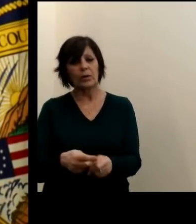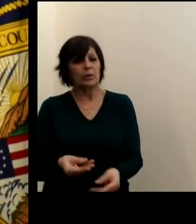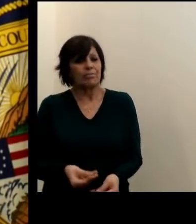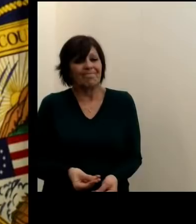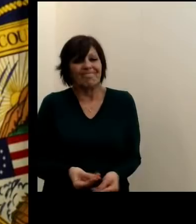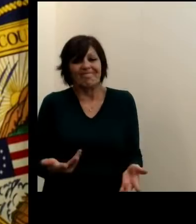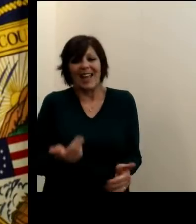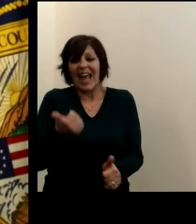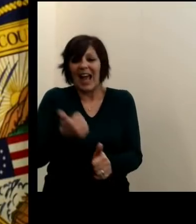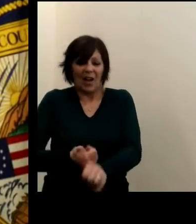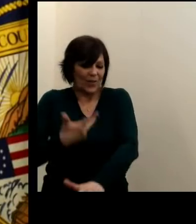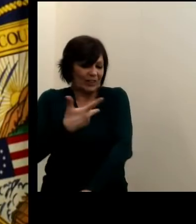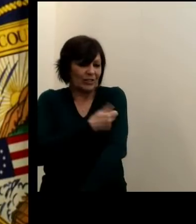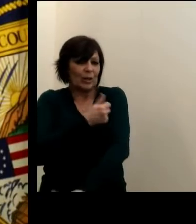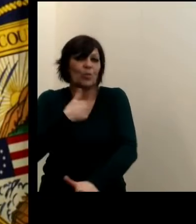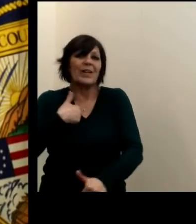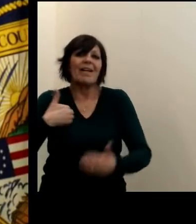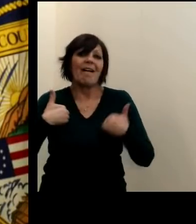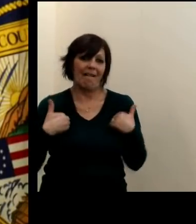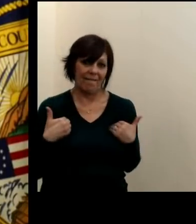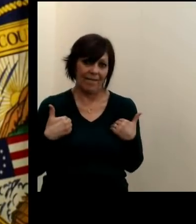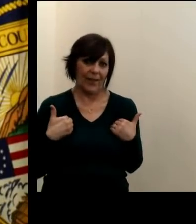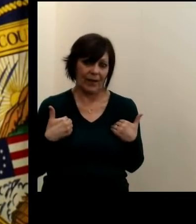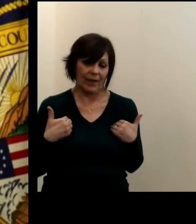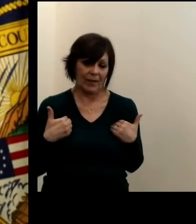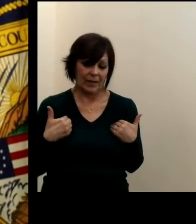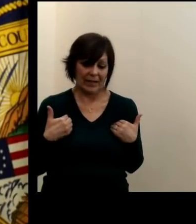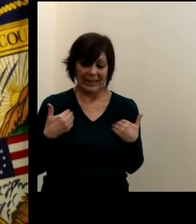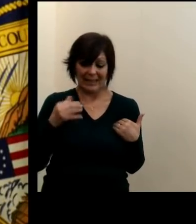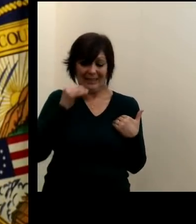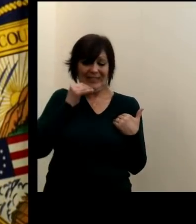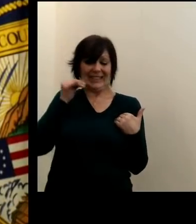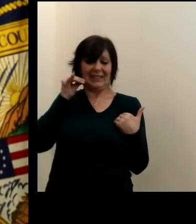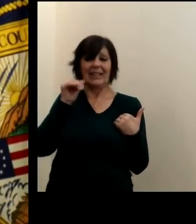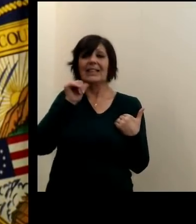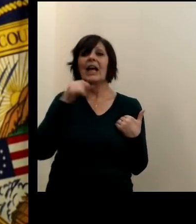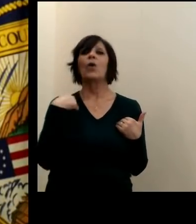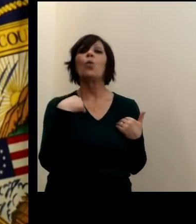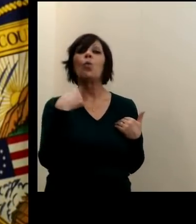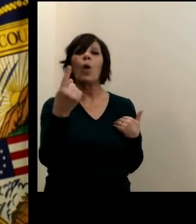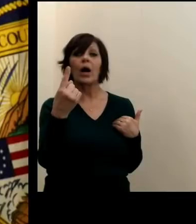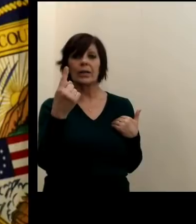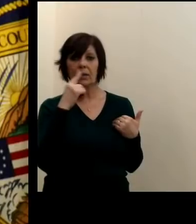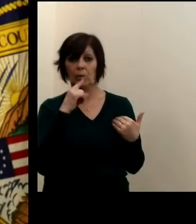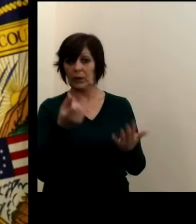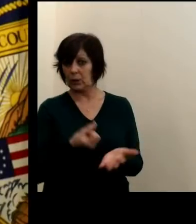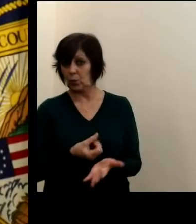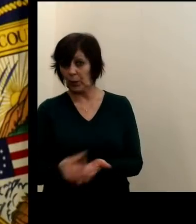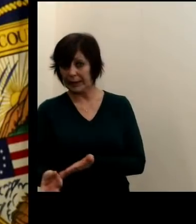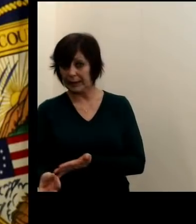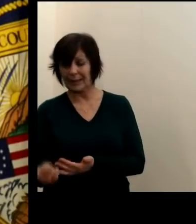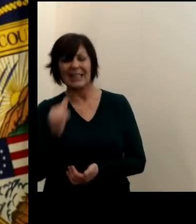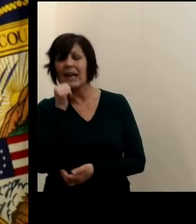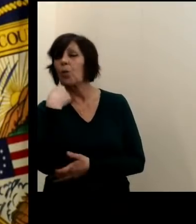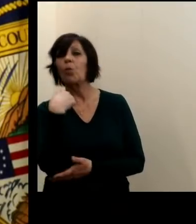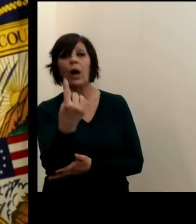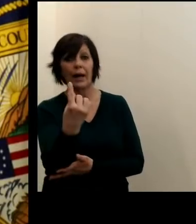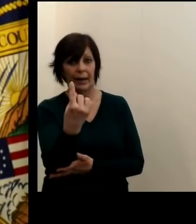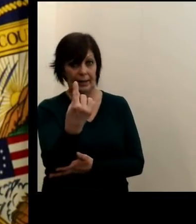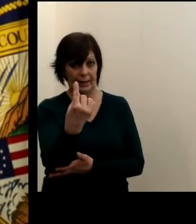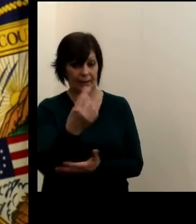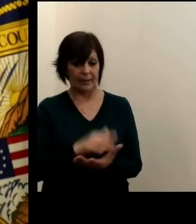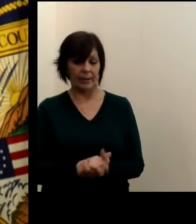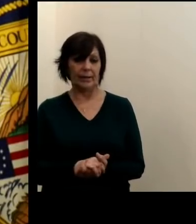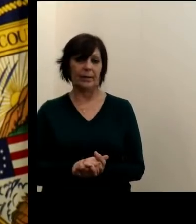every dose we possibly have. Through yesterday, not a single dose had been wasted by the